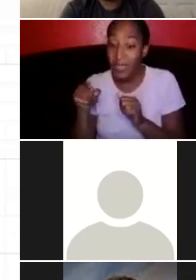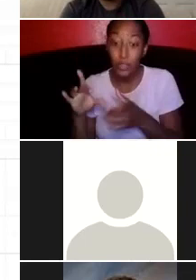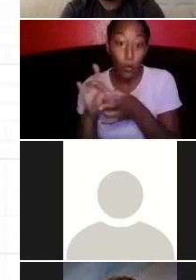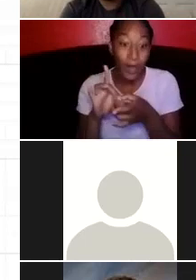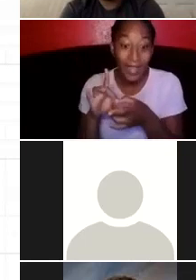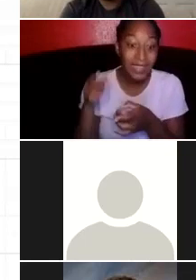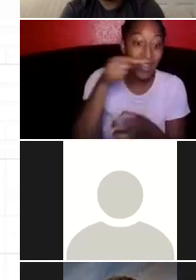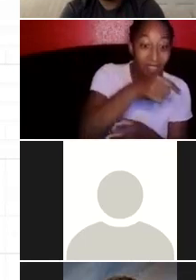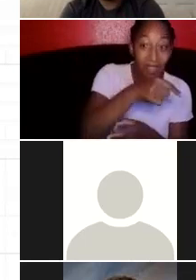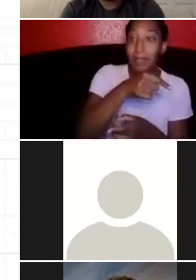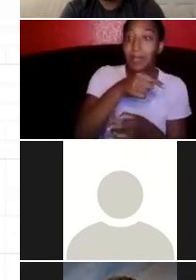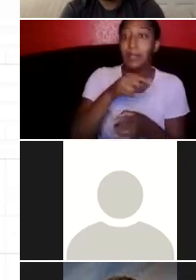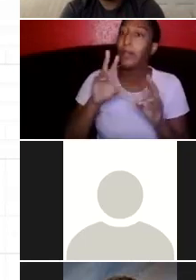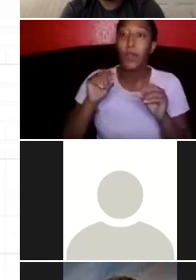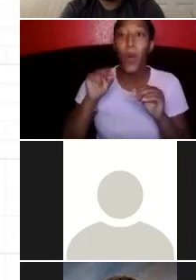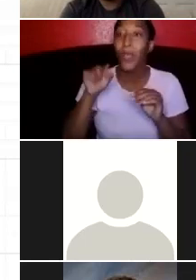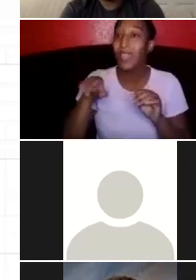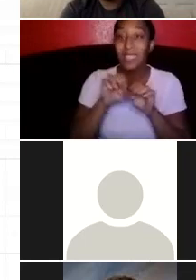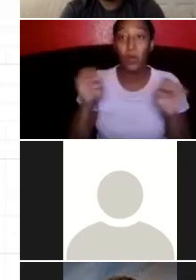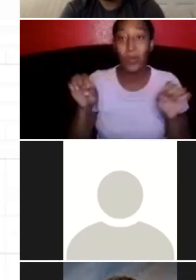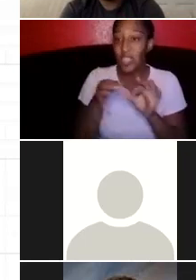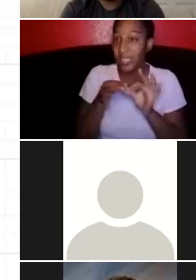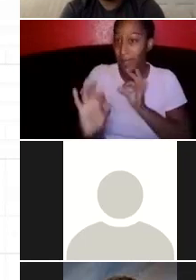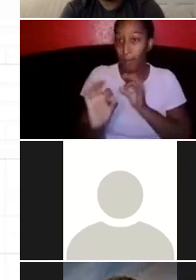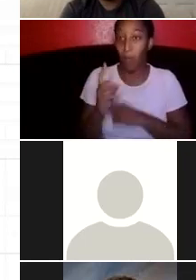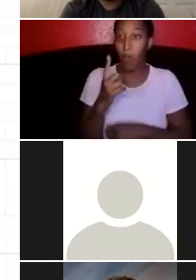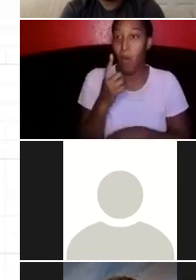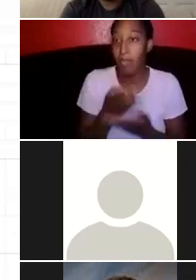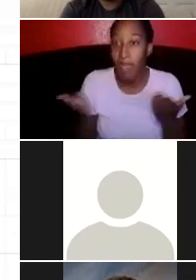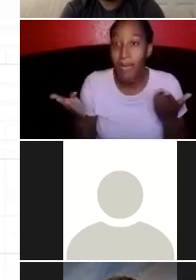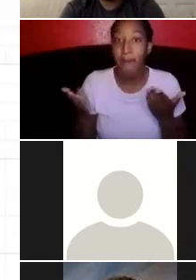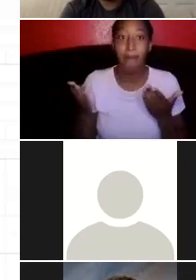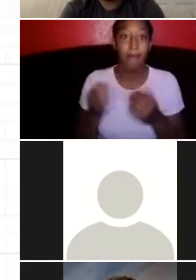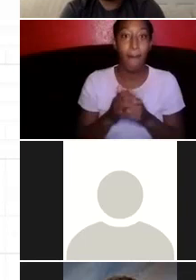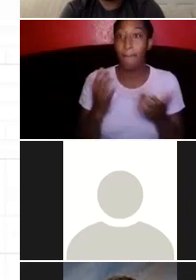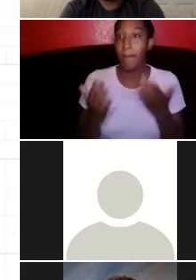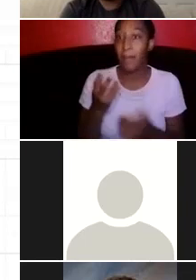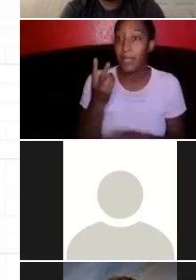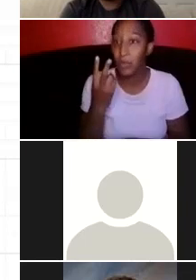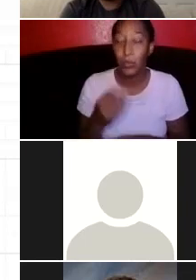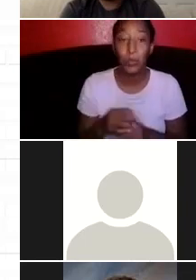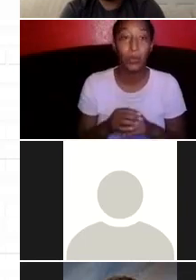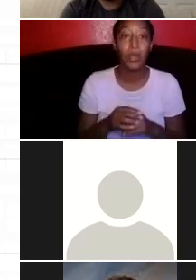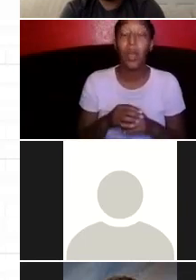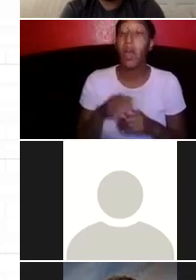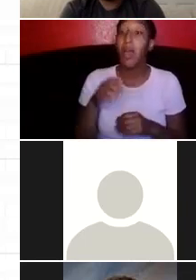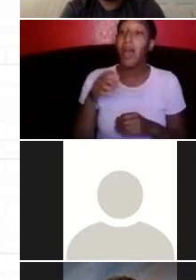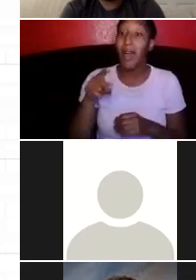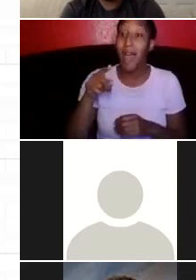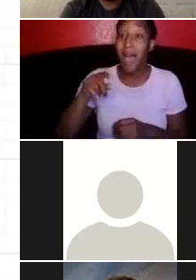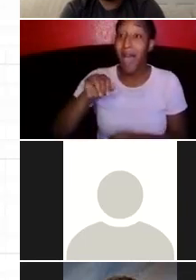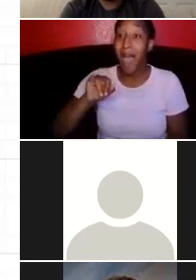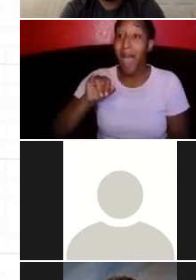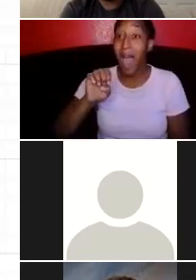we deal with this equation. And Einstein was able to figure out that, hey, you know, Newton did a pretty good job, you